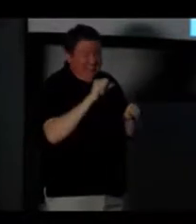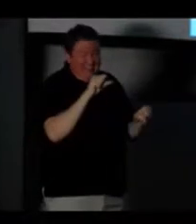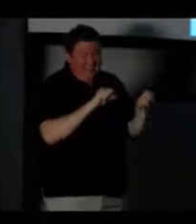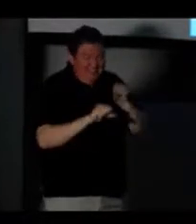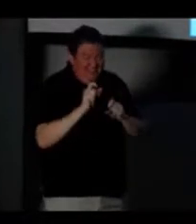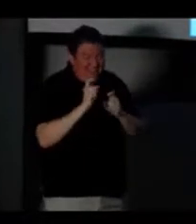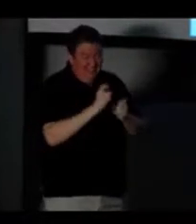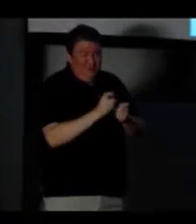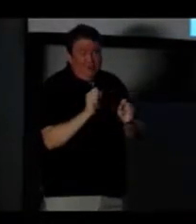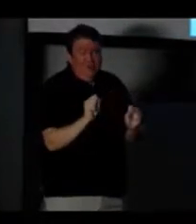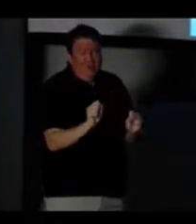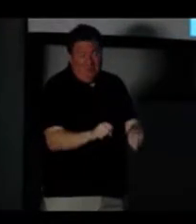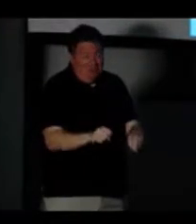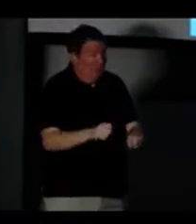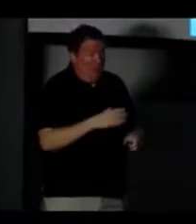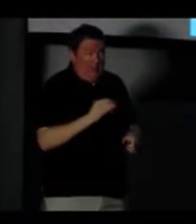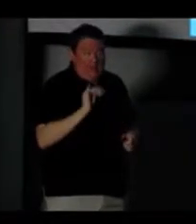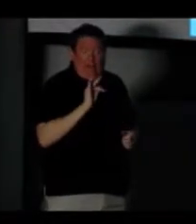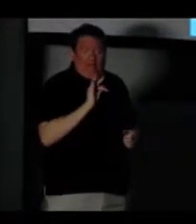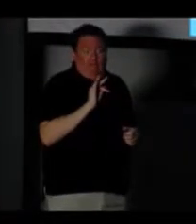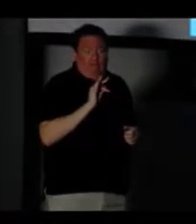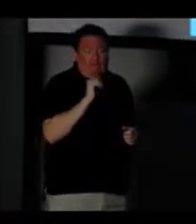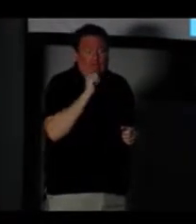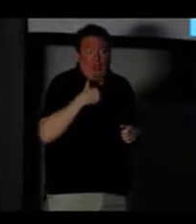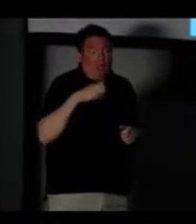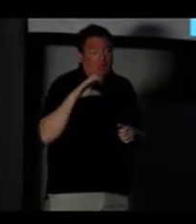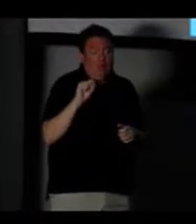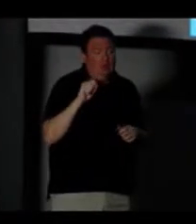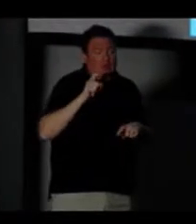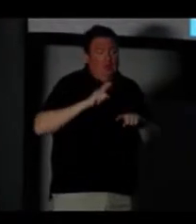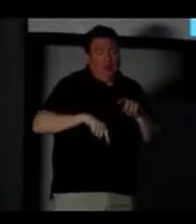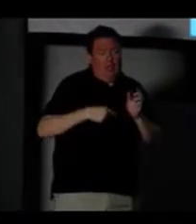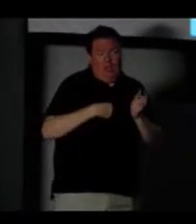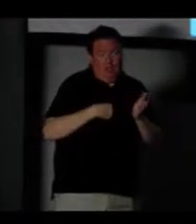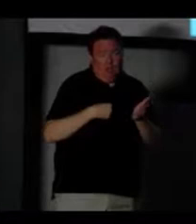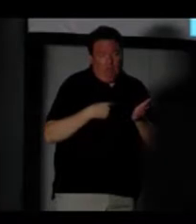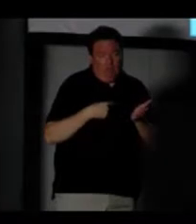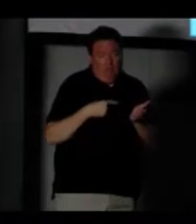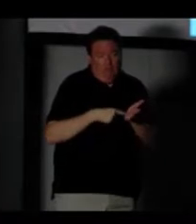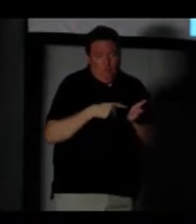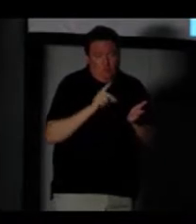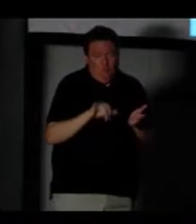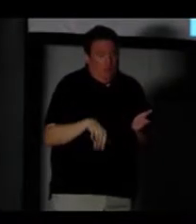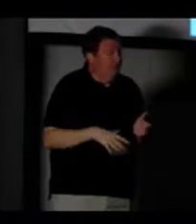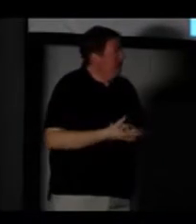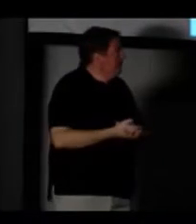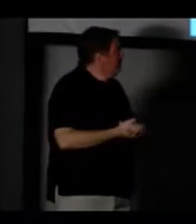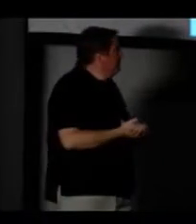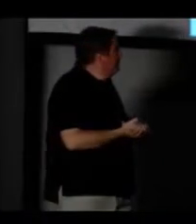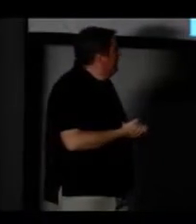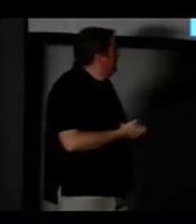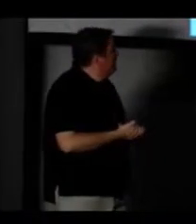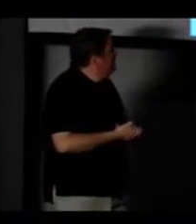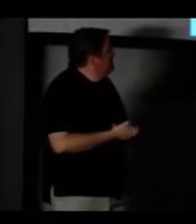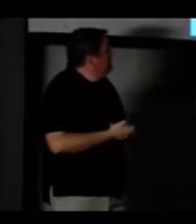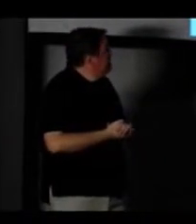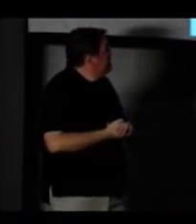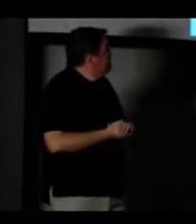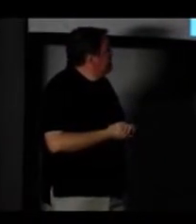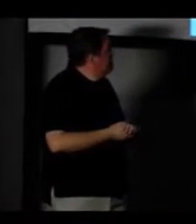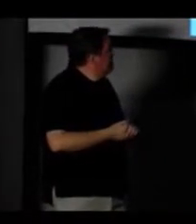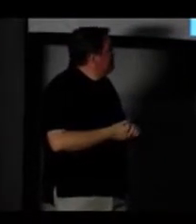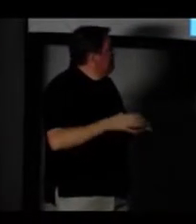contribution, which wouldn't have been done otherwise. The other thing we've noticed, of course, is that when we create these sorts of